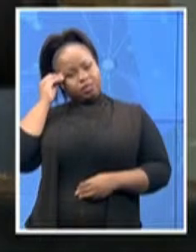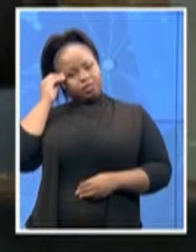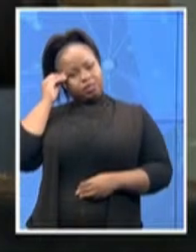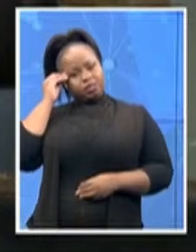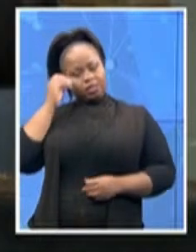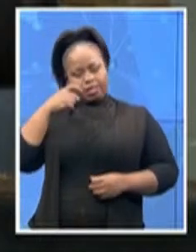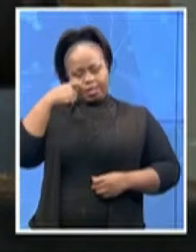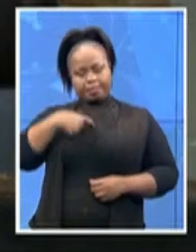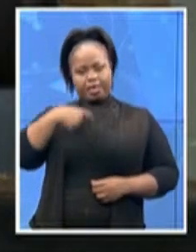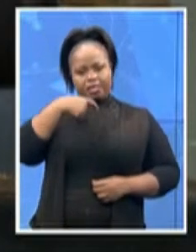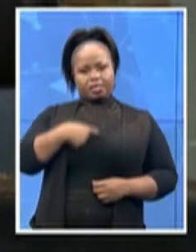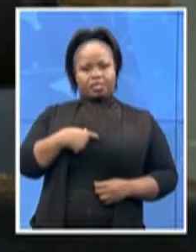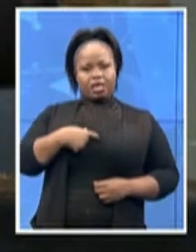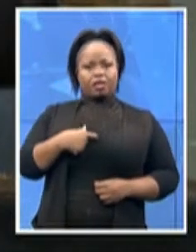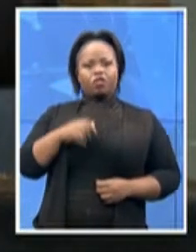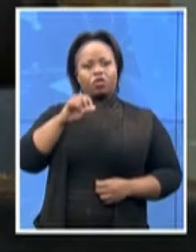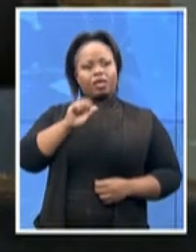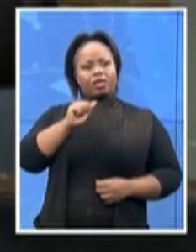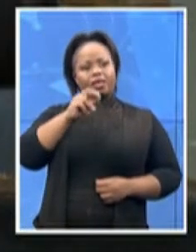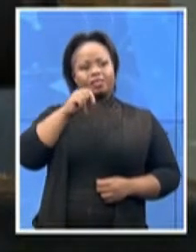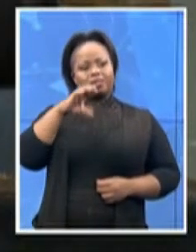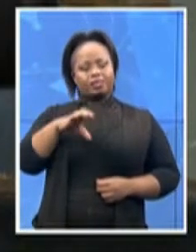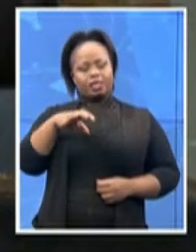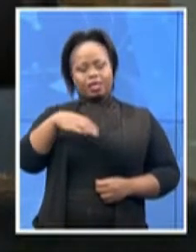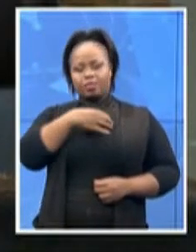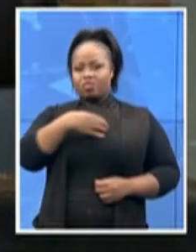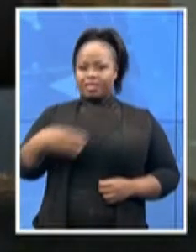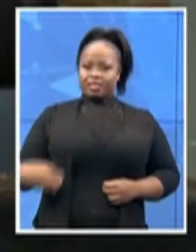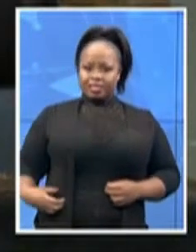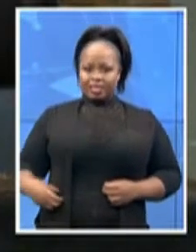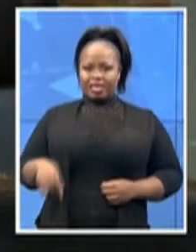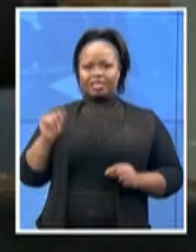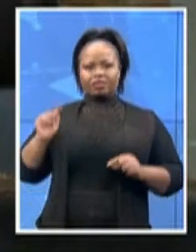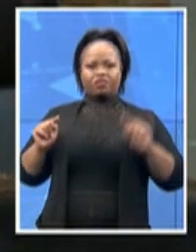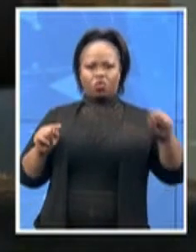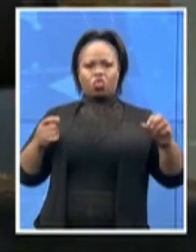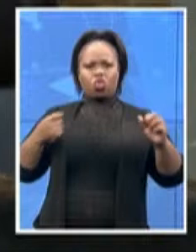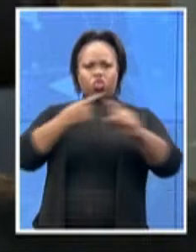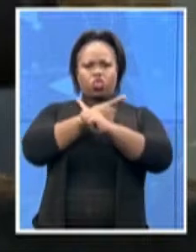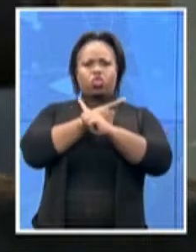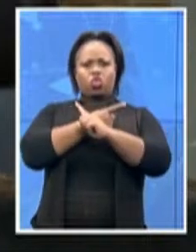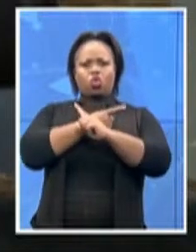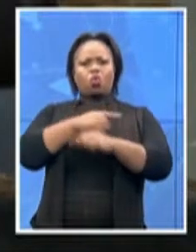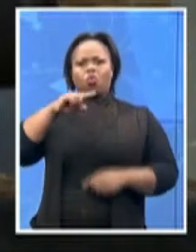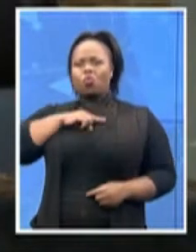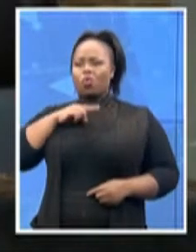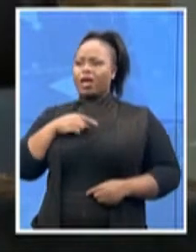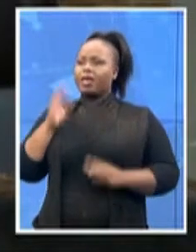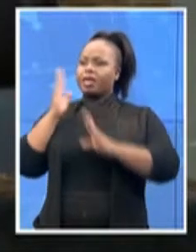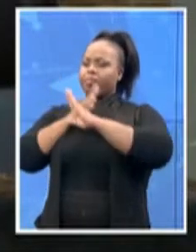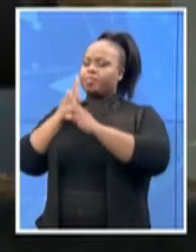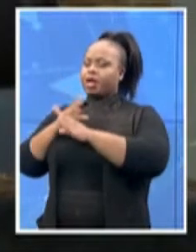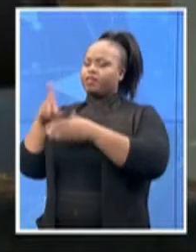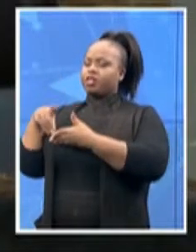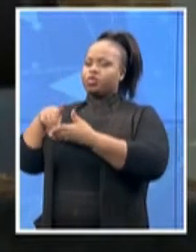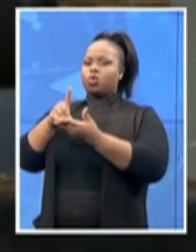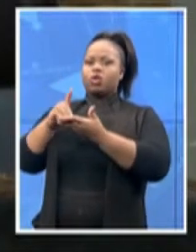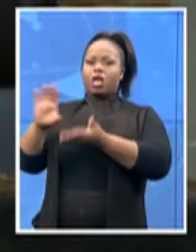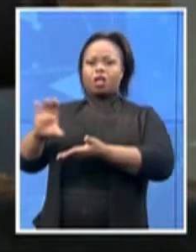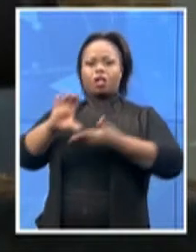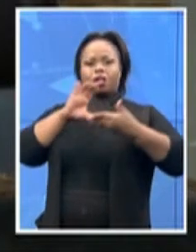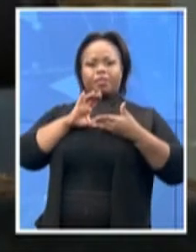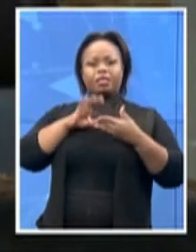presidency with the assistance of private donors, and his official responsibilities as Deputy President